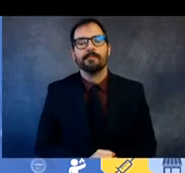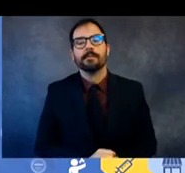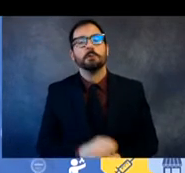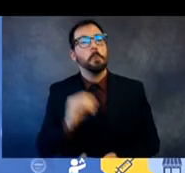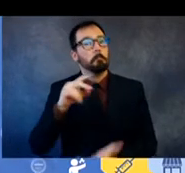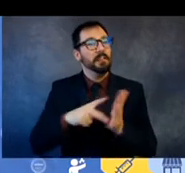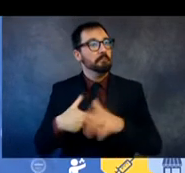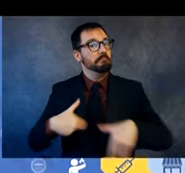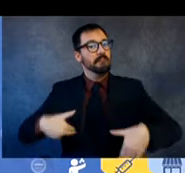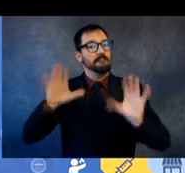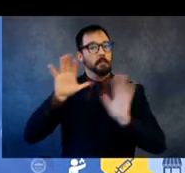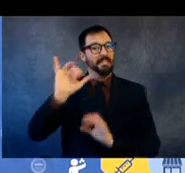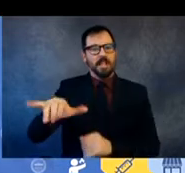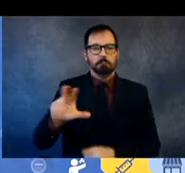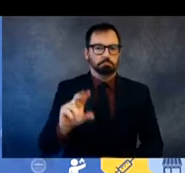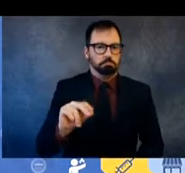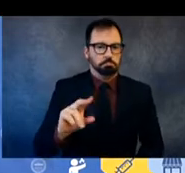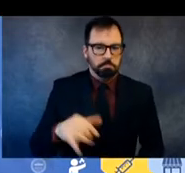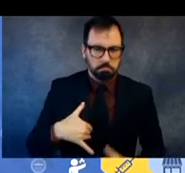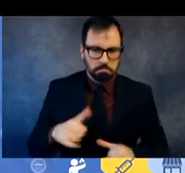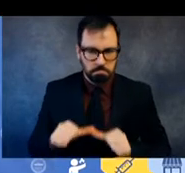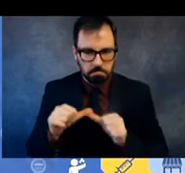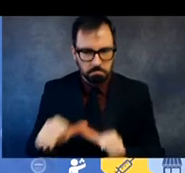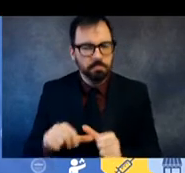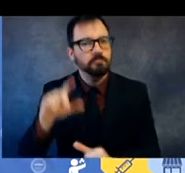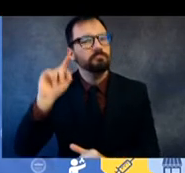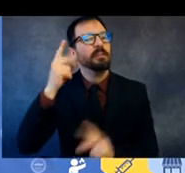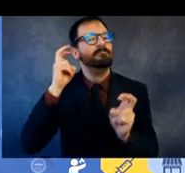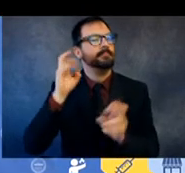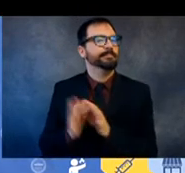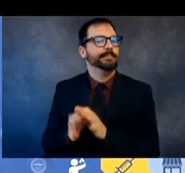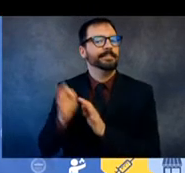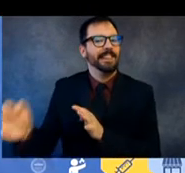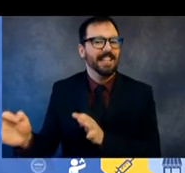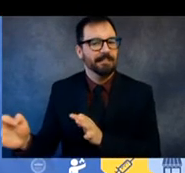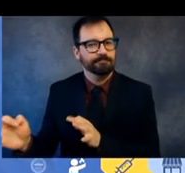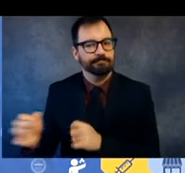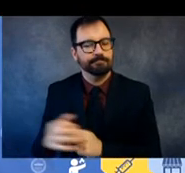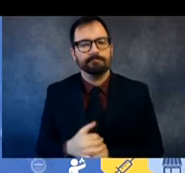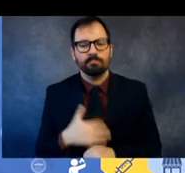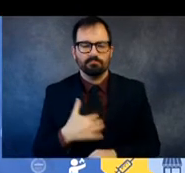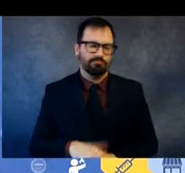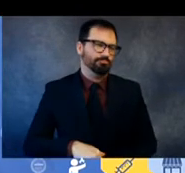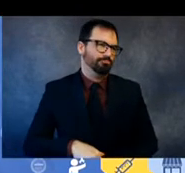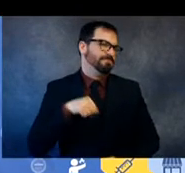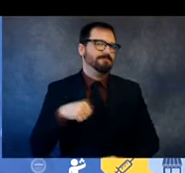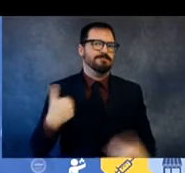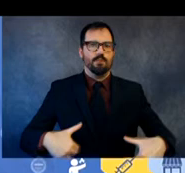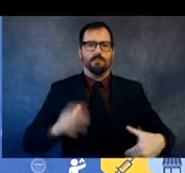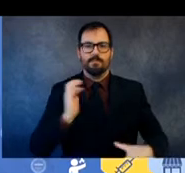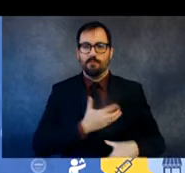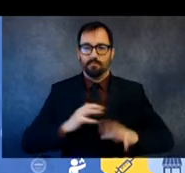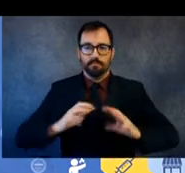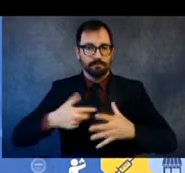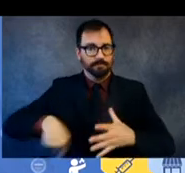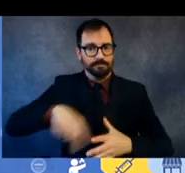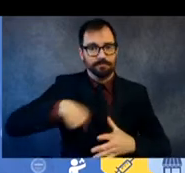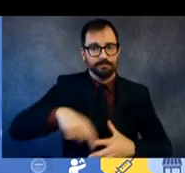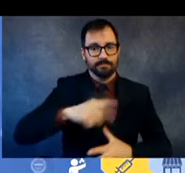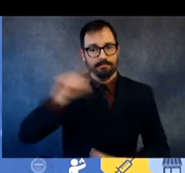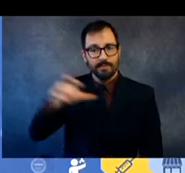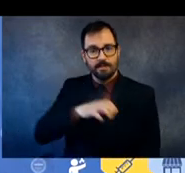So. Yeah, very proud of every member of the delegation. A number of us, myself